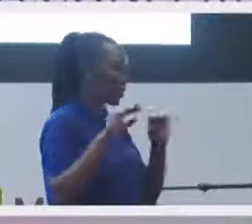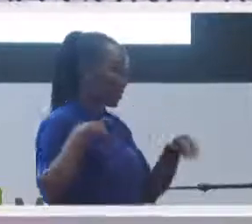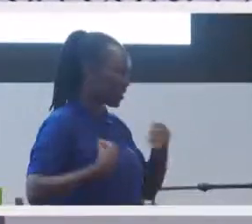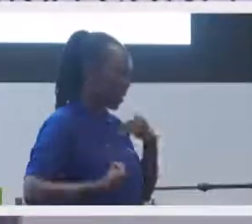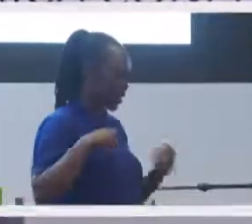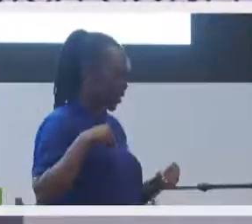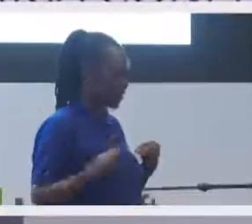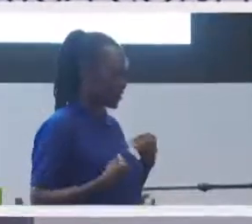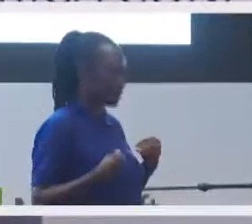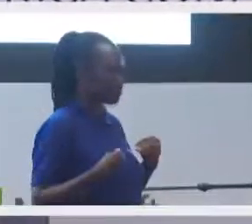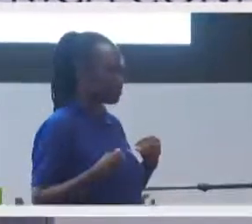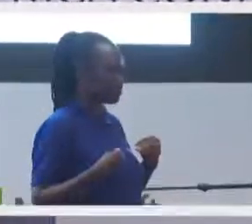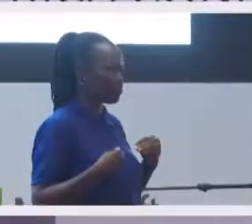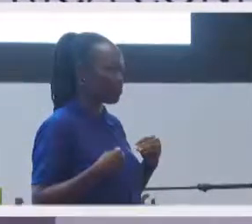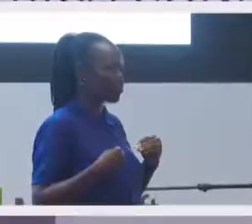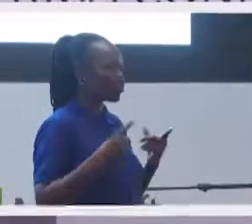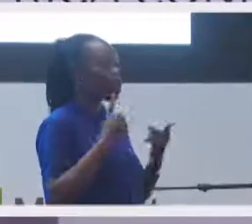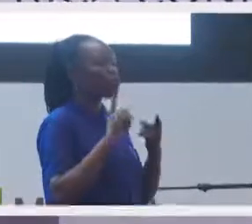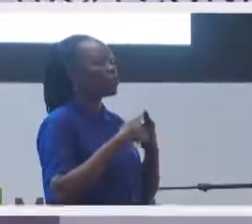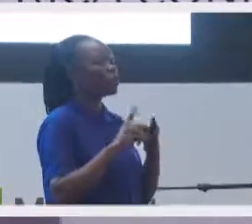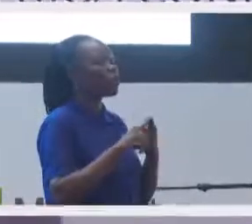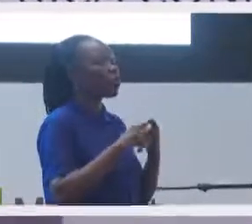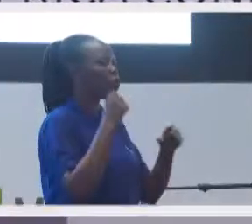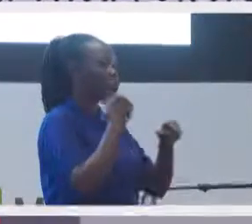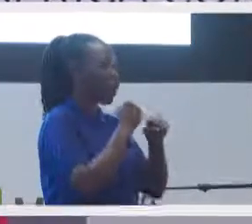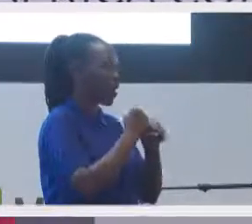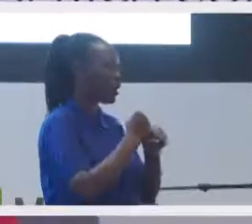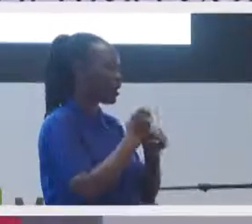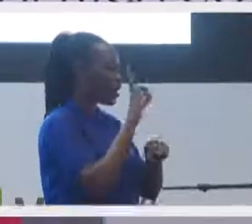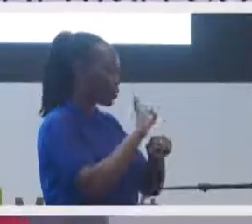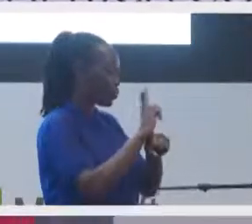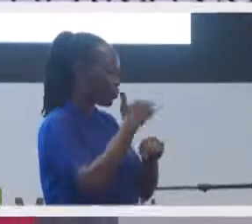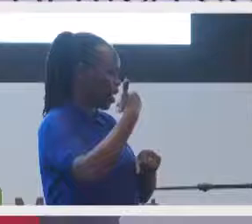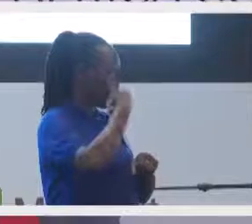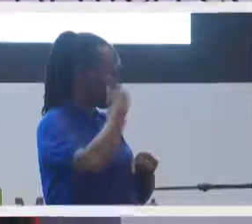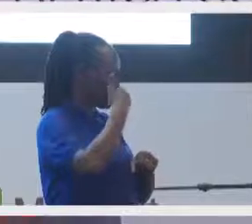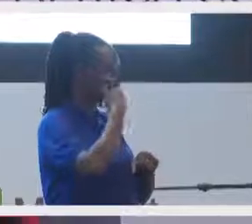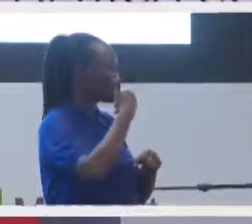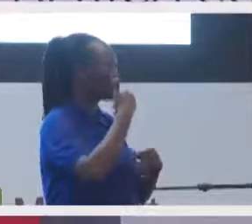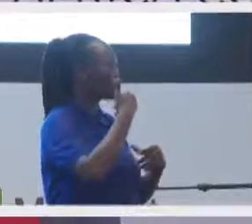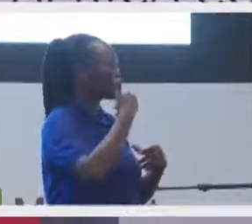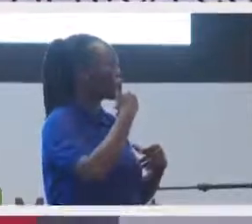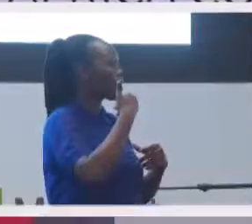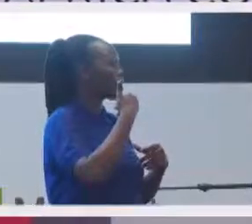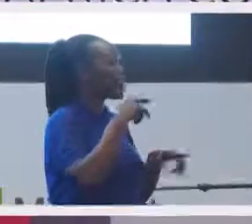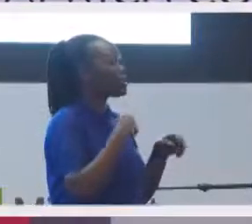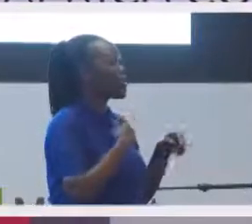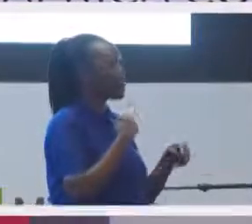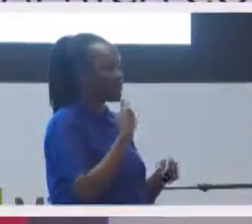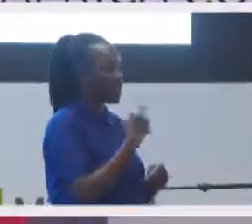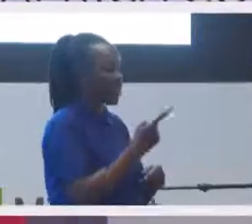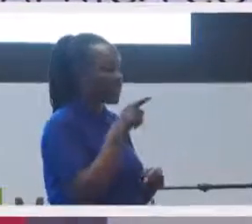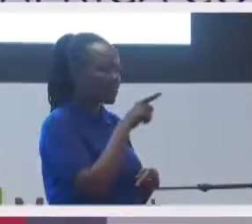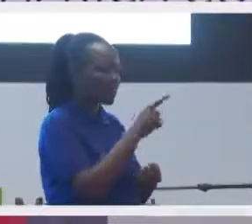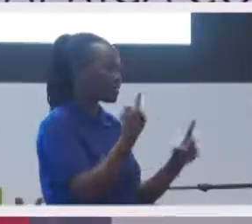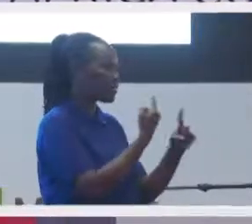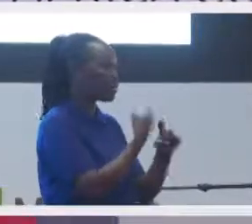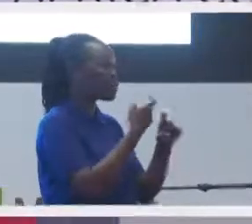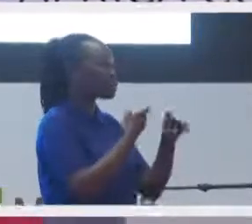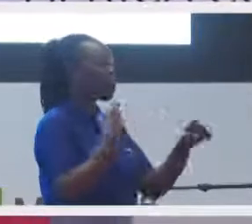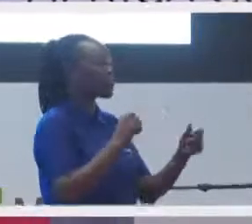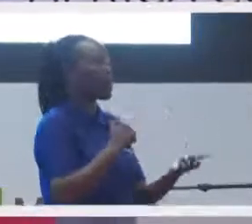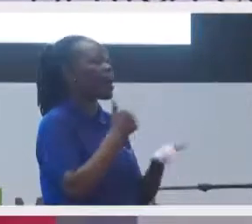disabilities to operate your phone through their voice. And as I said, that's different from the